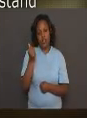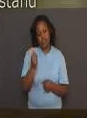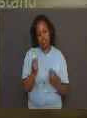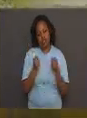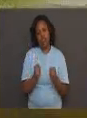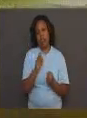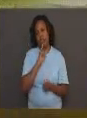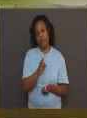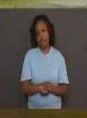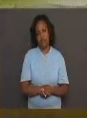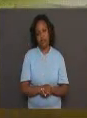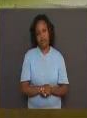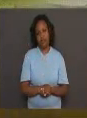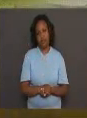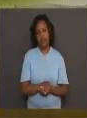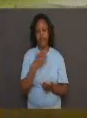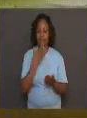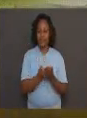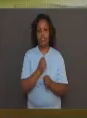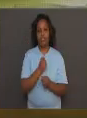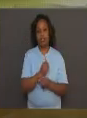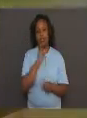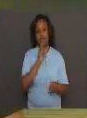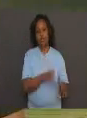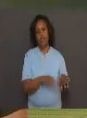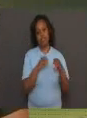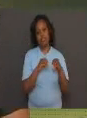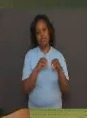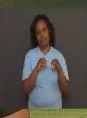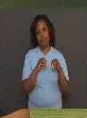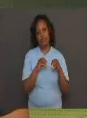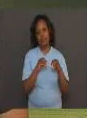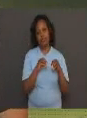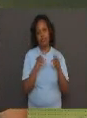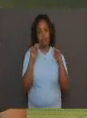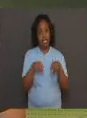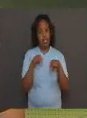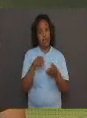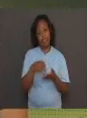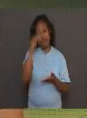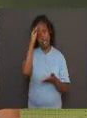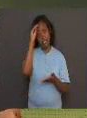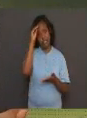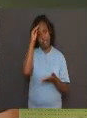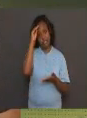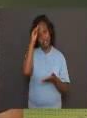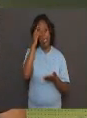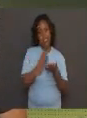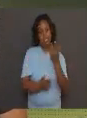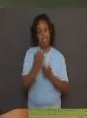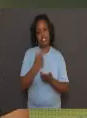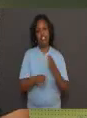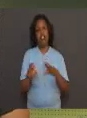abilities. Great work, students. In today's lesson, we